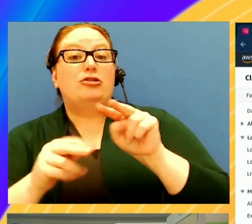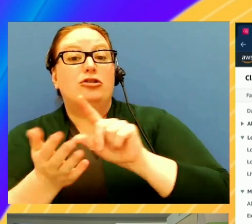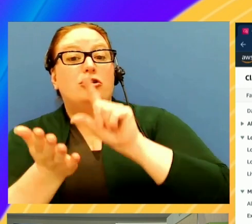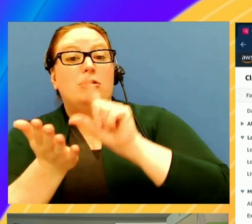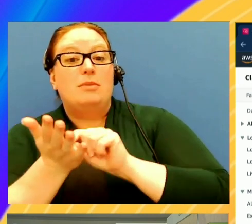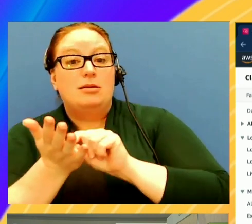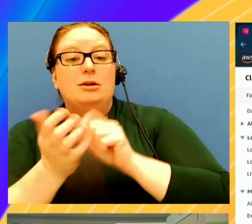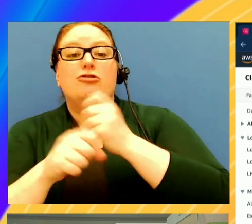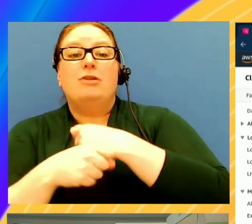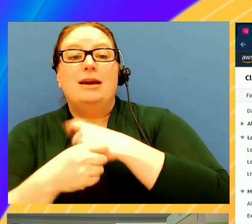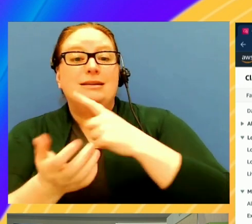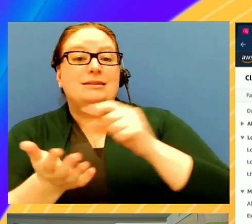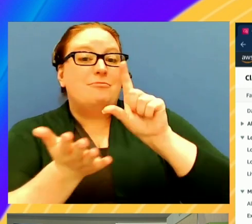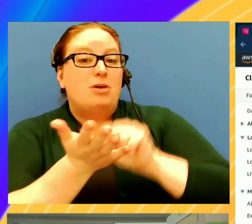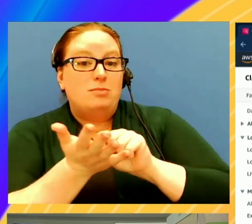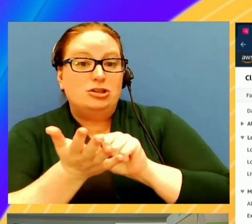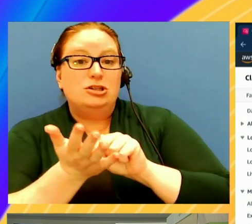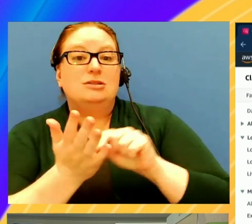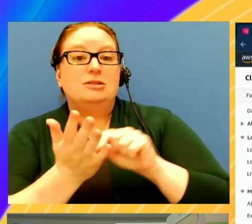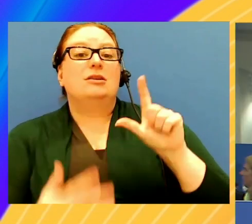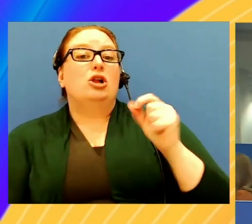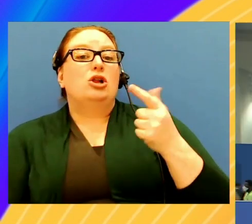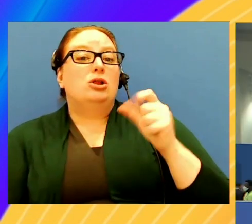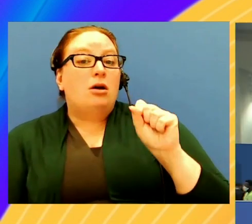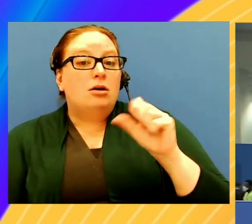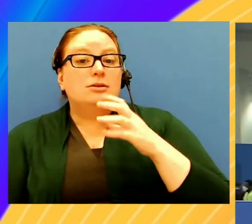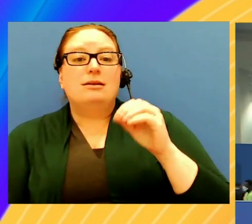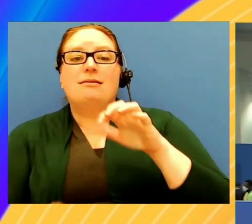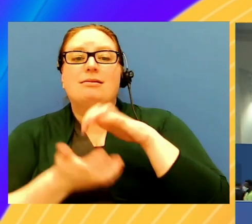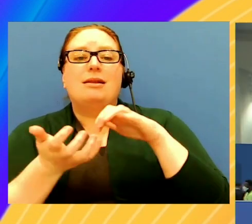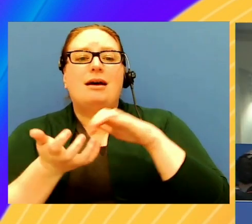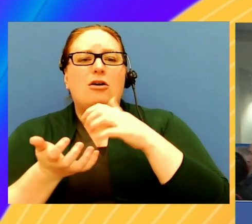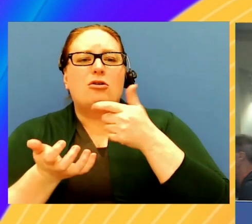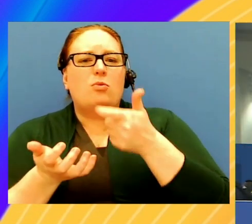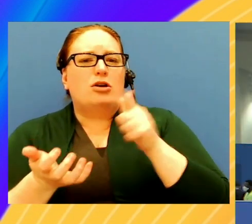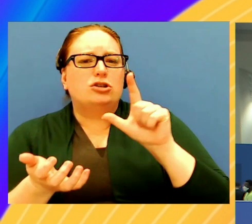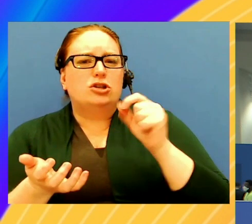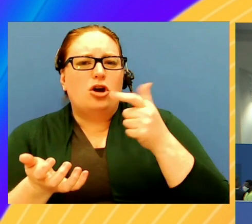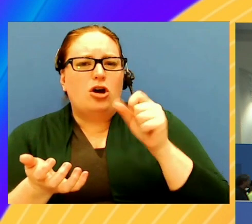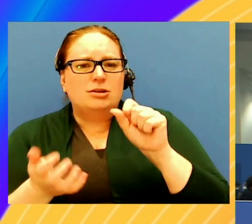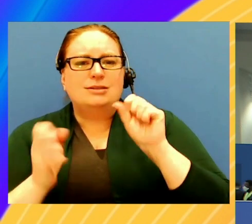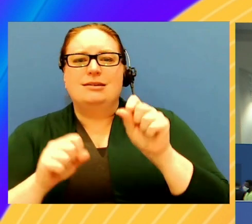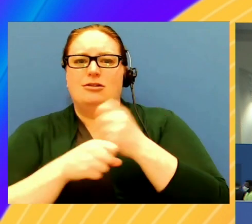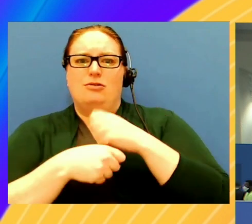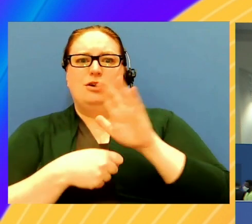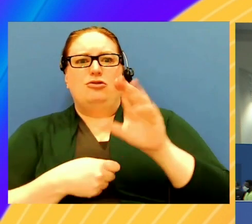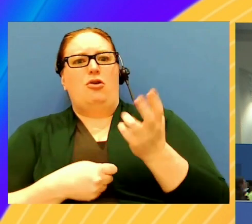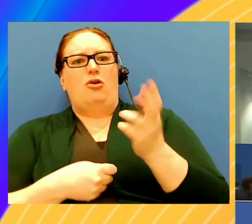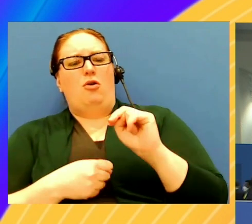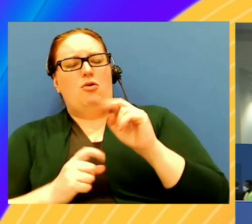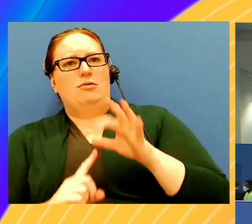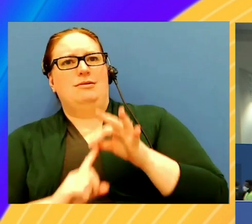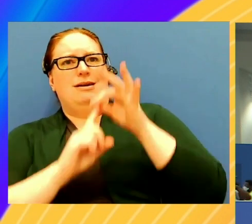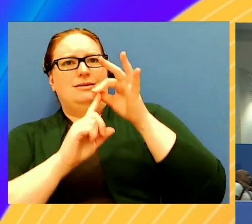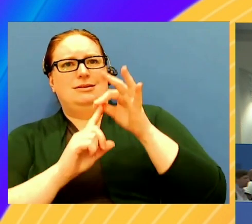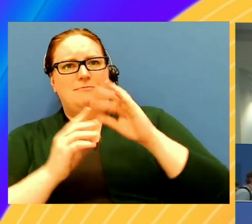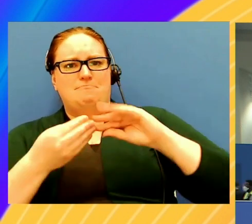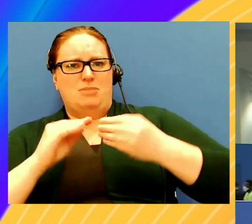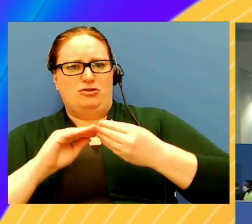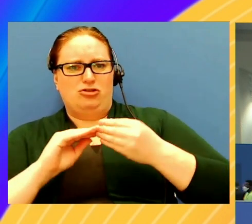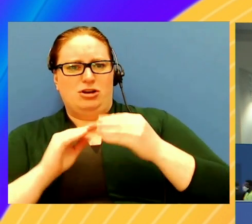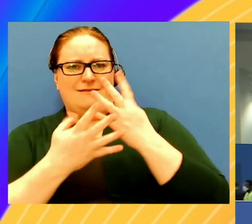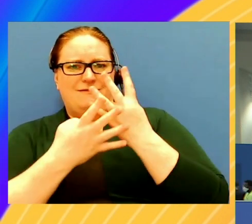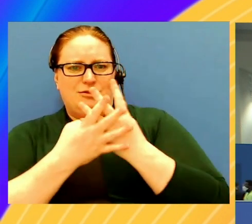creates and publishes logs in CloudWatch logs. You can create your own custom metric filter and